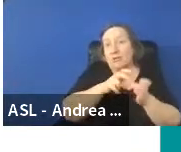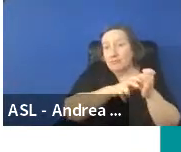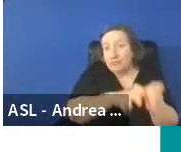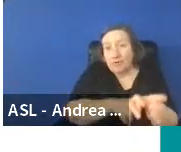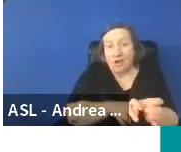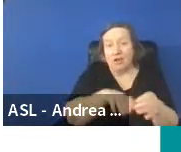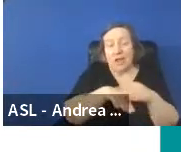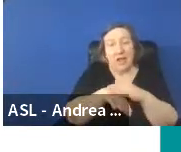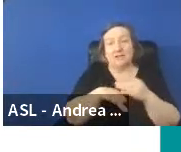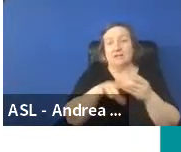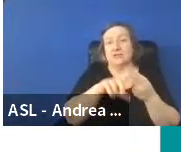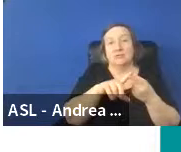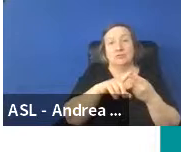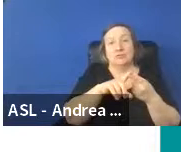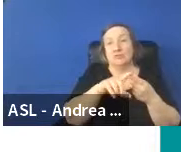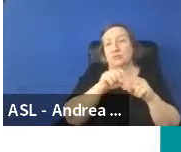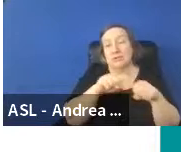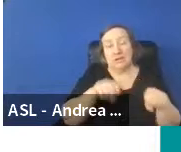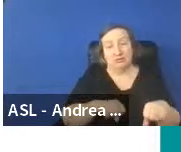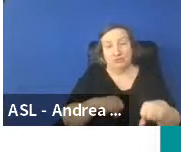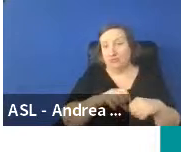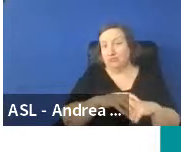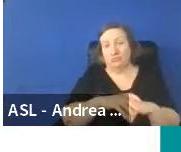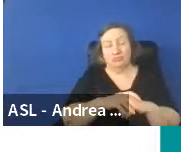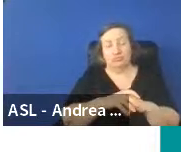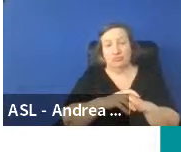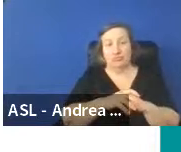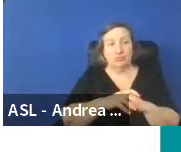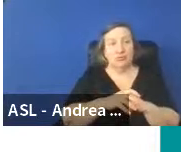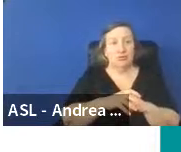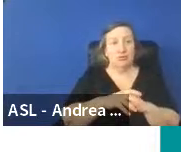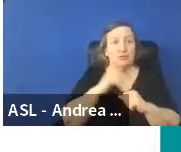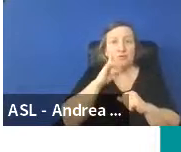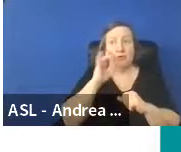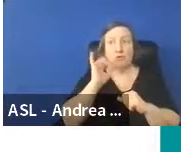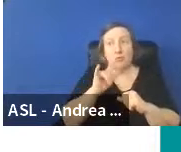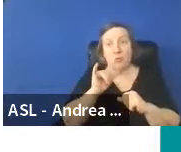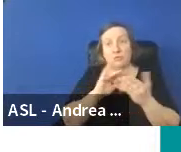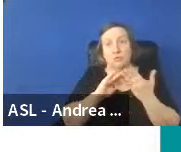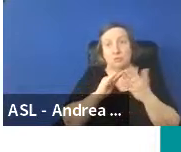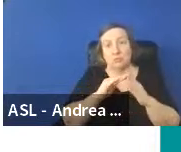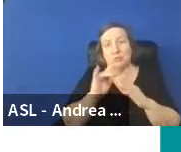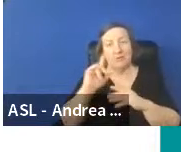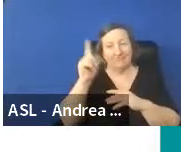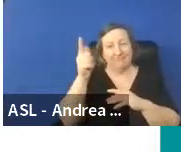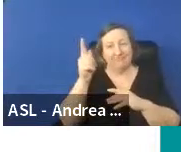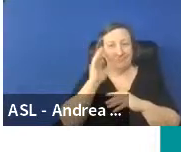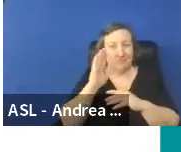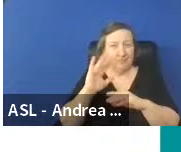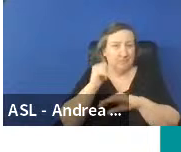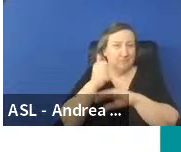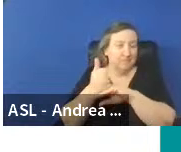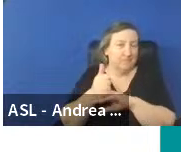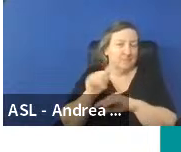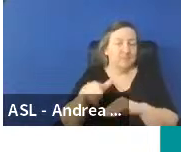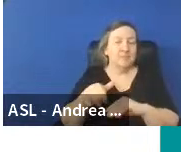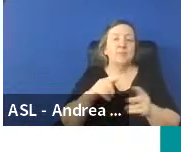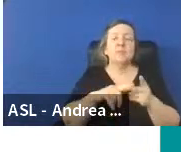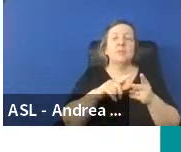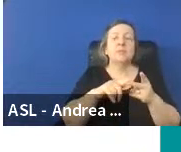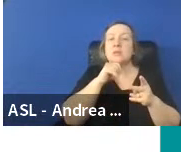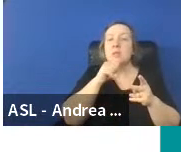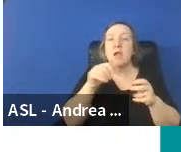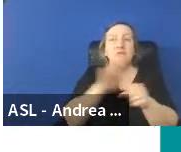to stations in terms of equity priority communities. So that's forthcoming. It's not adequate to